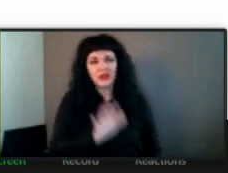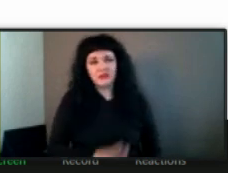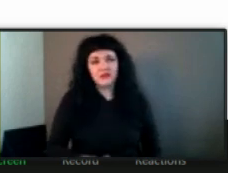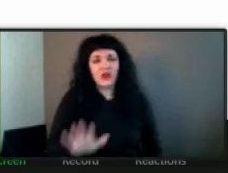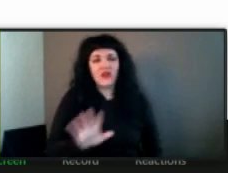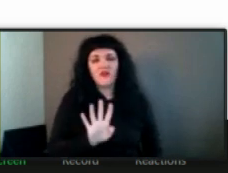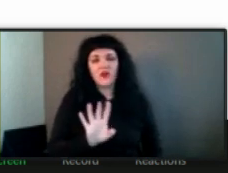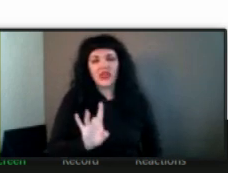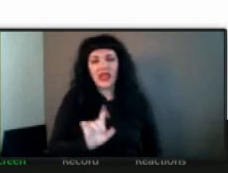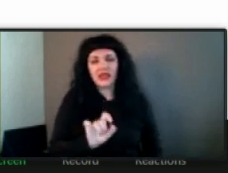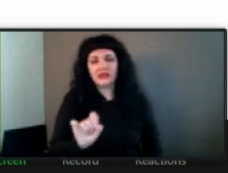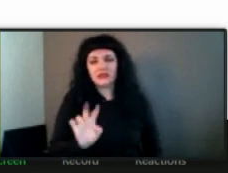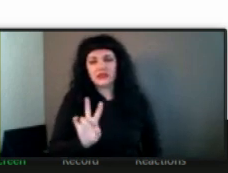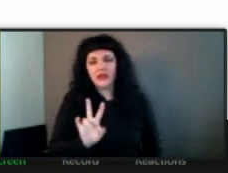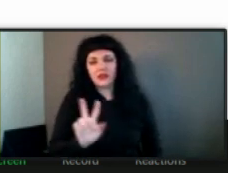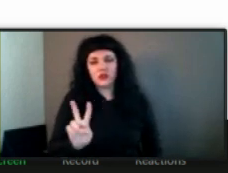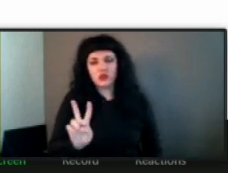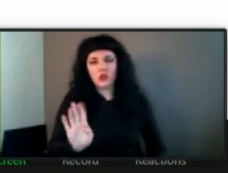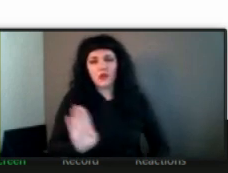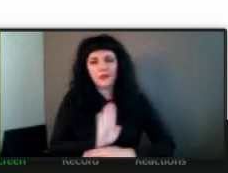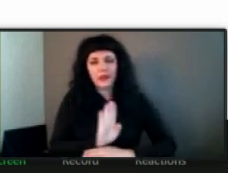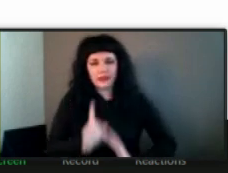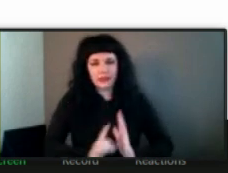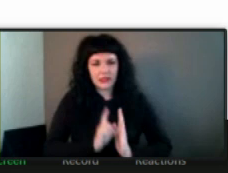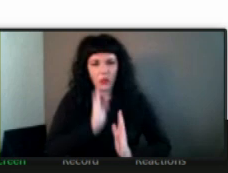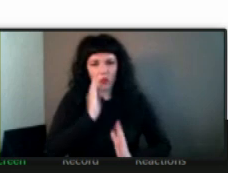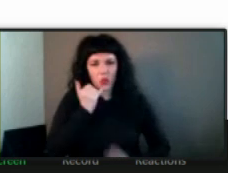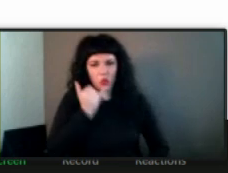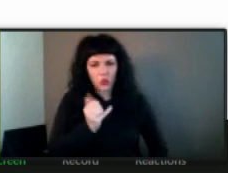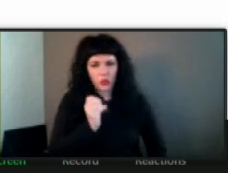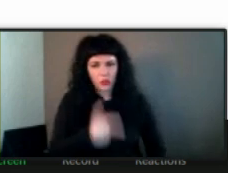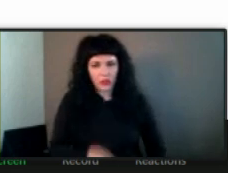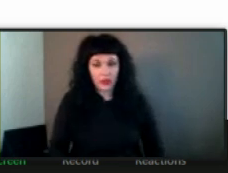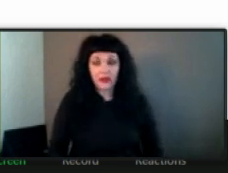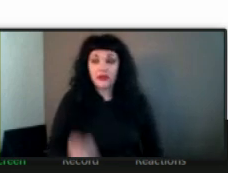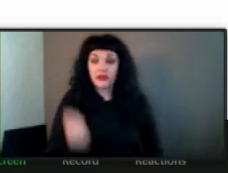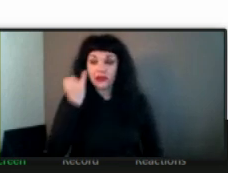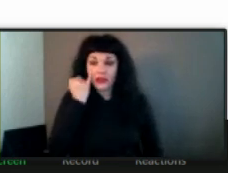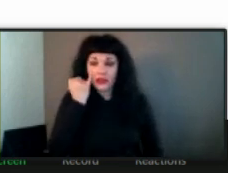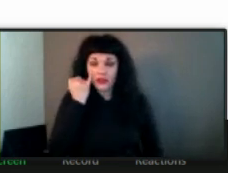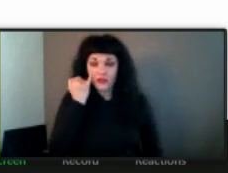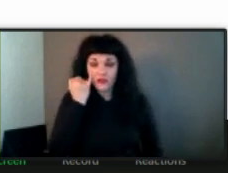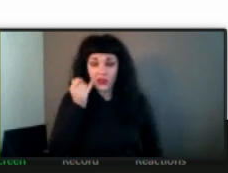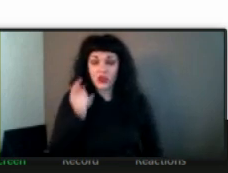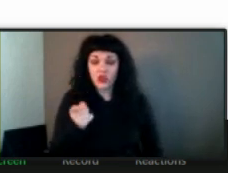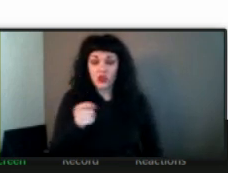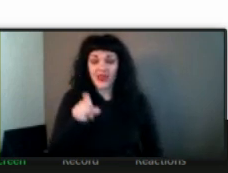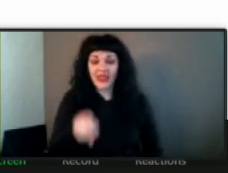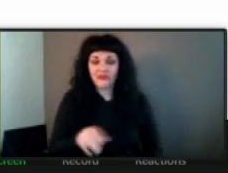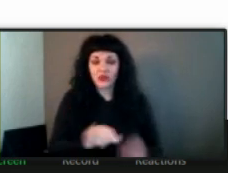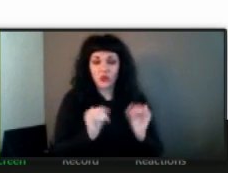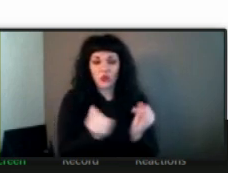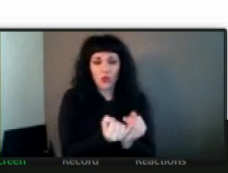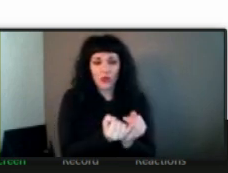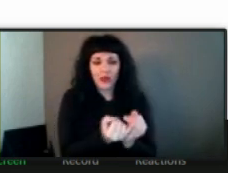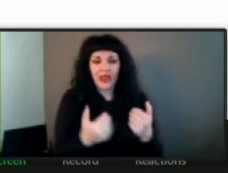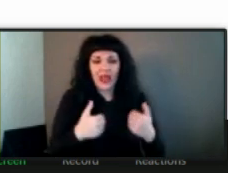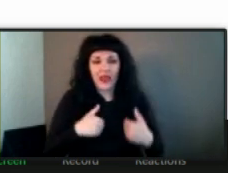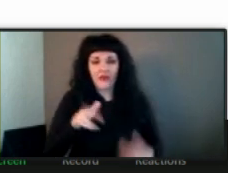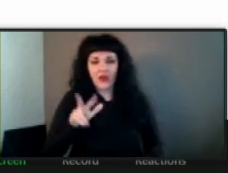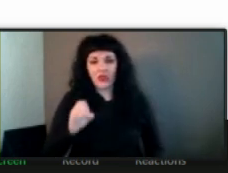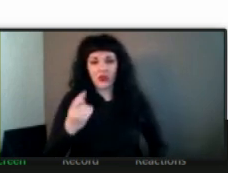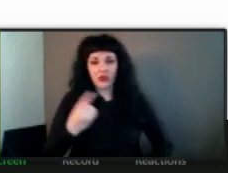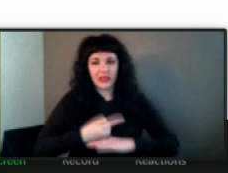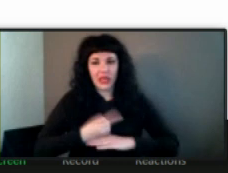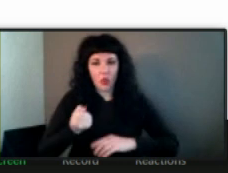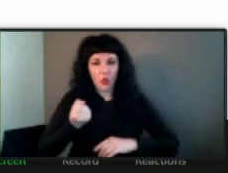hours. And then those that are quarantined, we have been giving them a 30-day hold because we understand that, if you're quarantined,